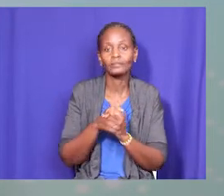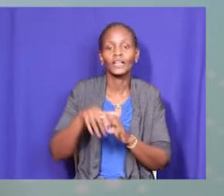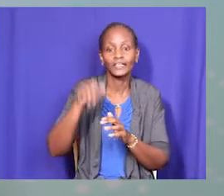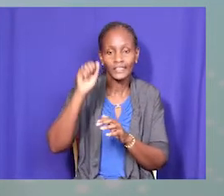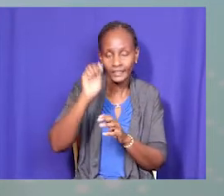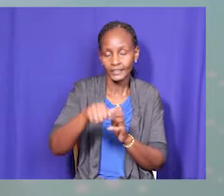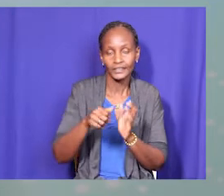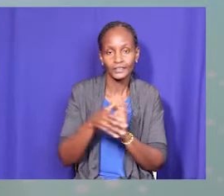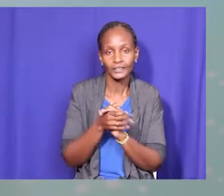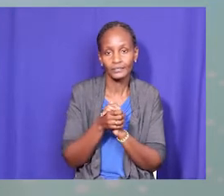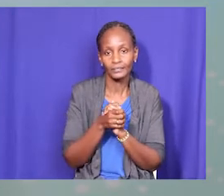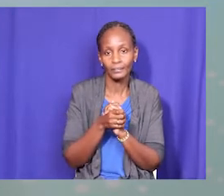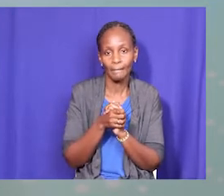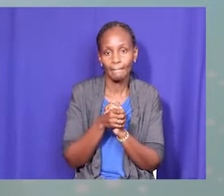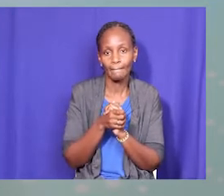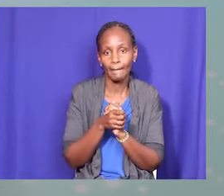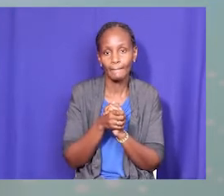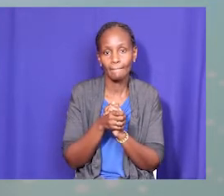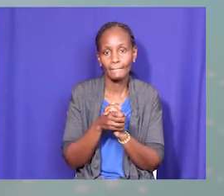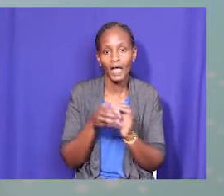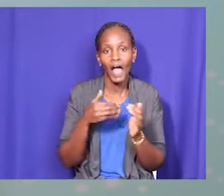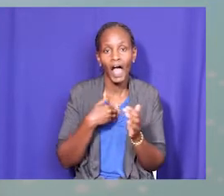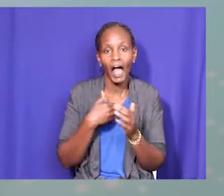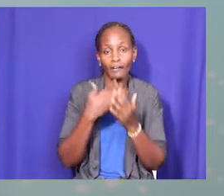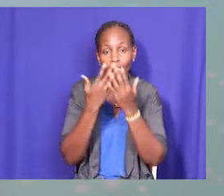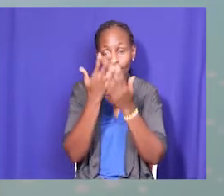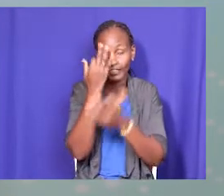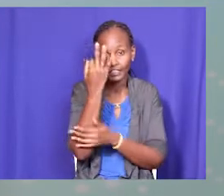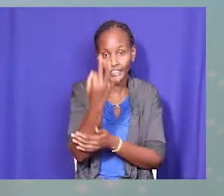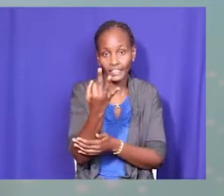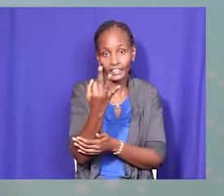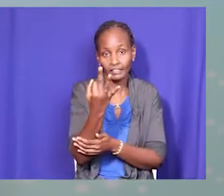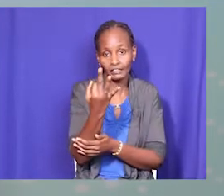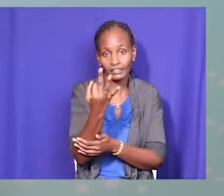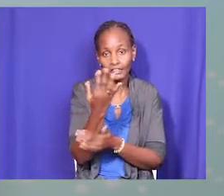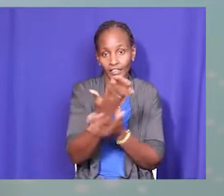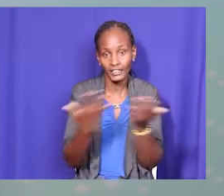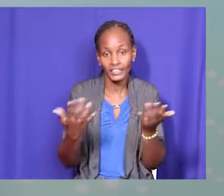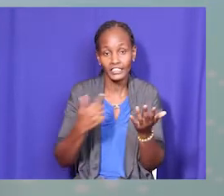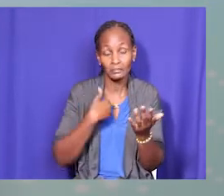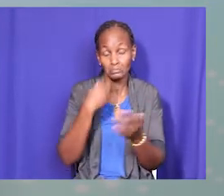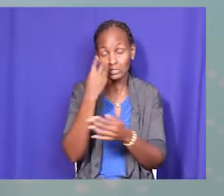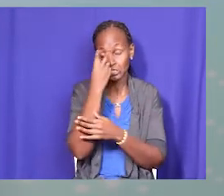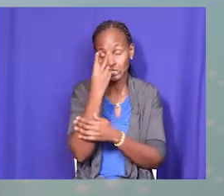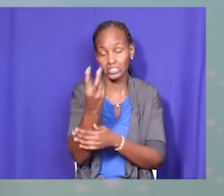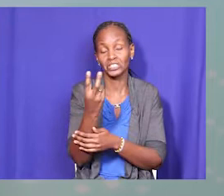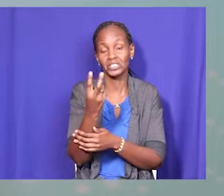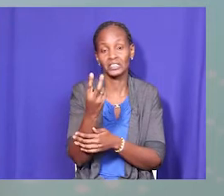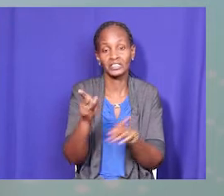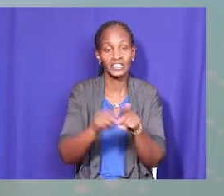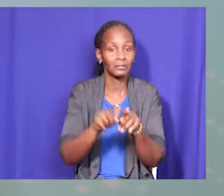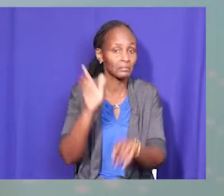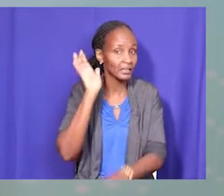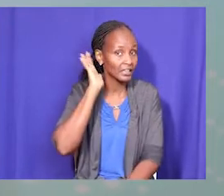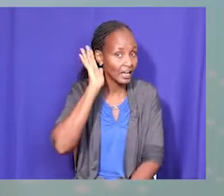Yes. There are some three things I saw and I heard.